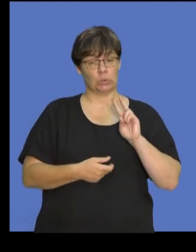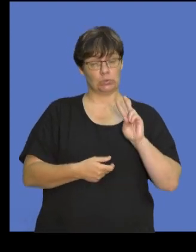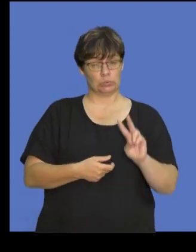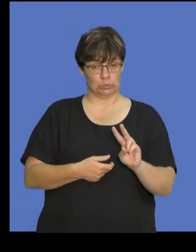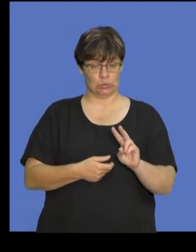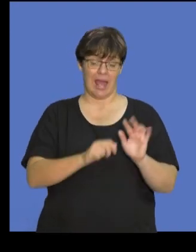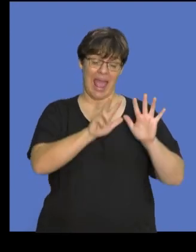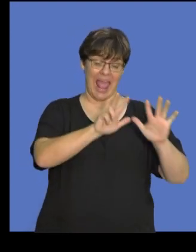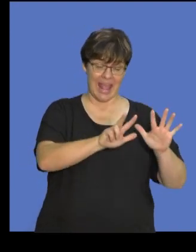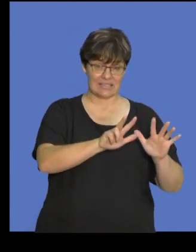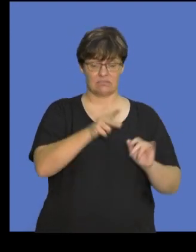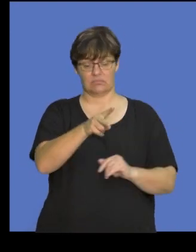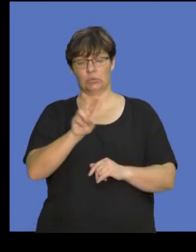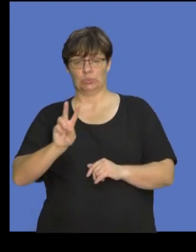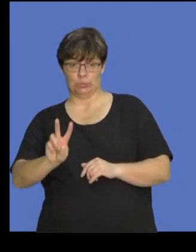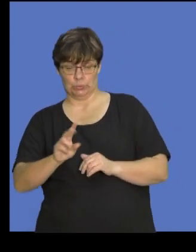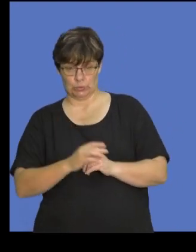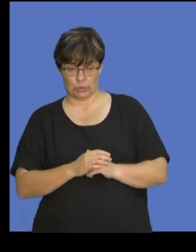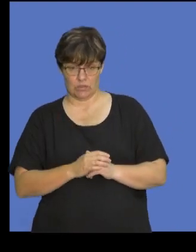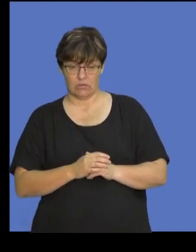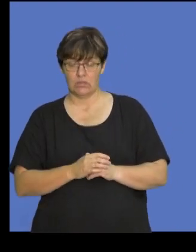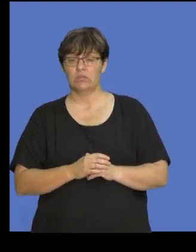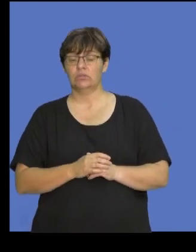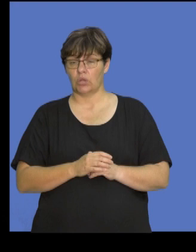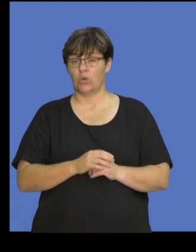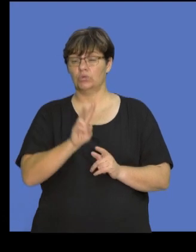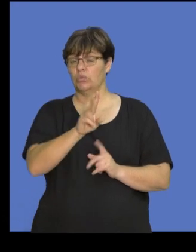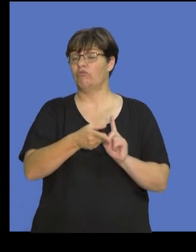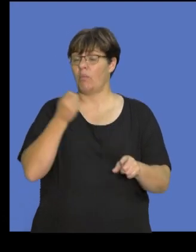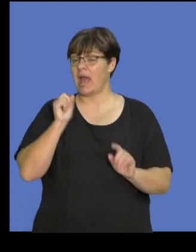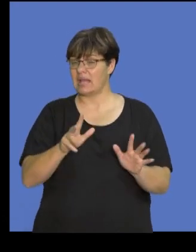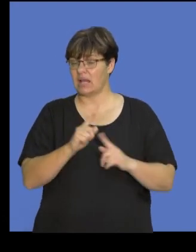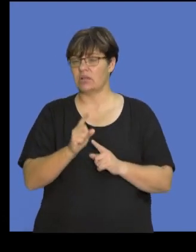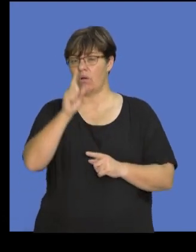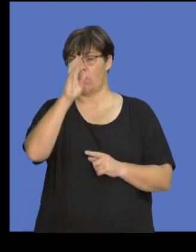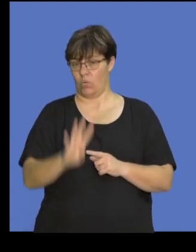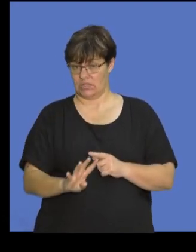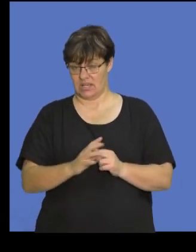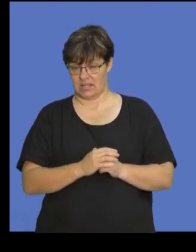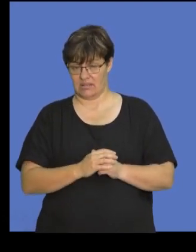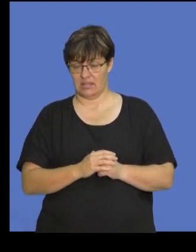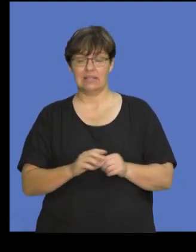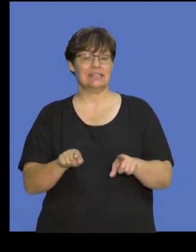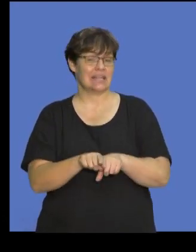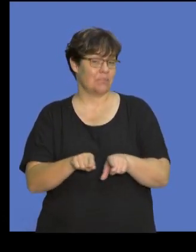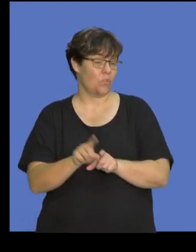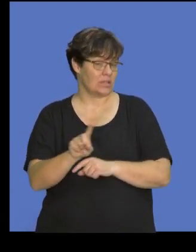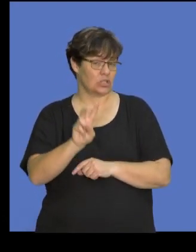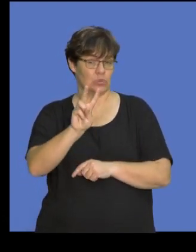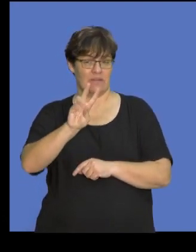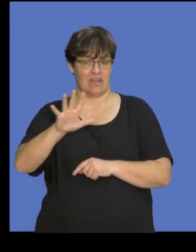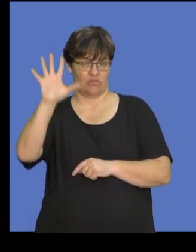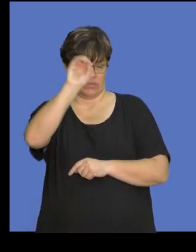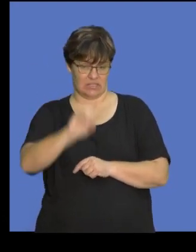white sock, there are 2 white socks. There are 8 socks in total. So 2 out of 8 is 1/4, and that